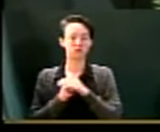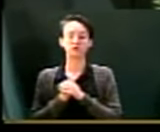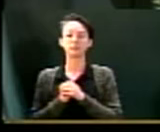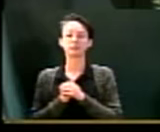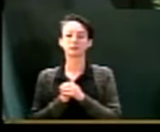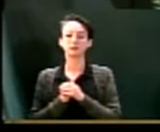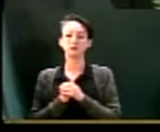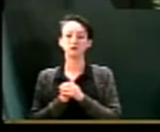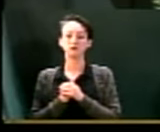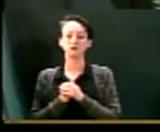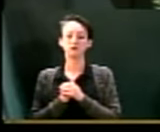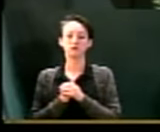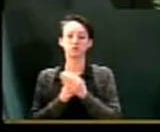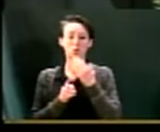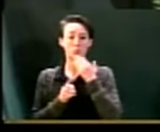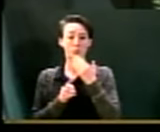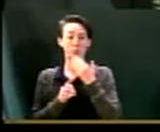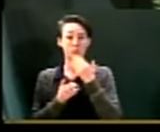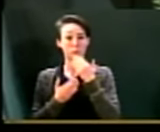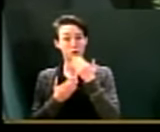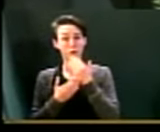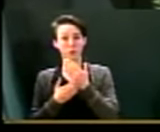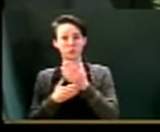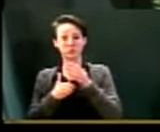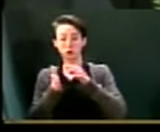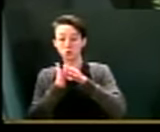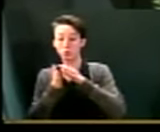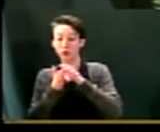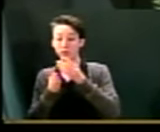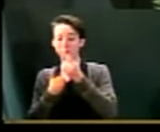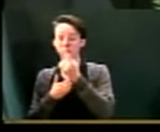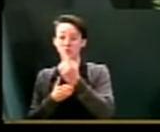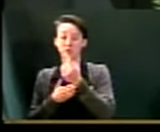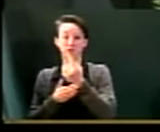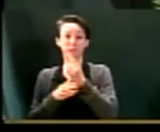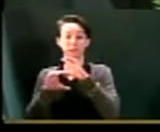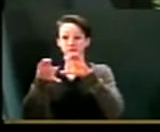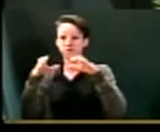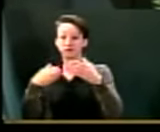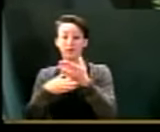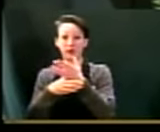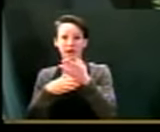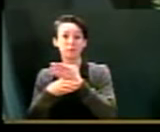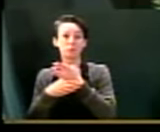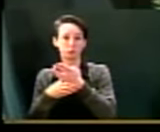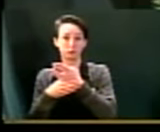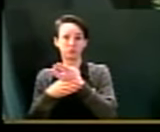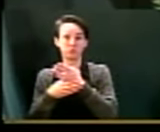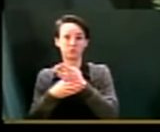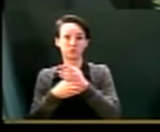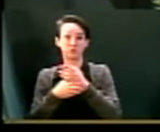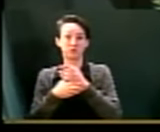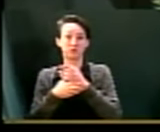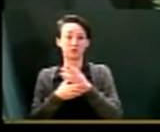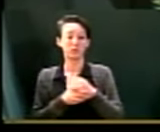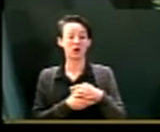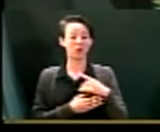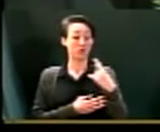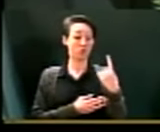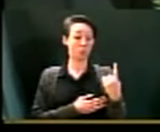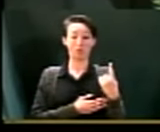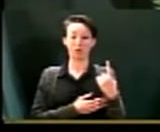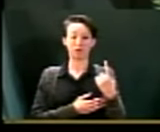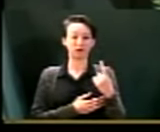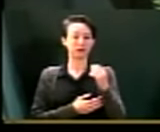to grade the ones, or to average the ones that have been scored, and to leave out the one that for